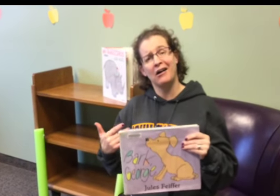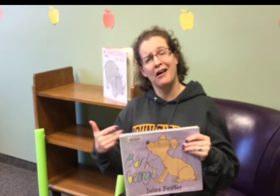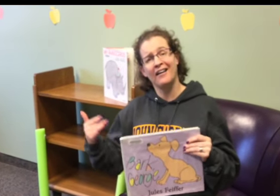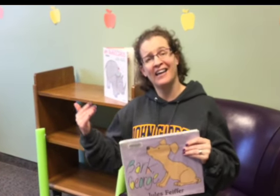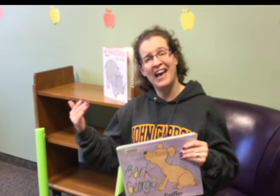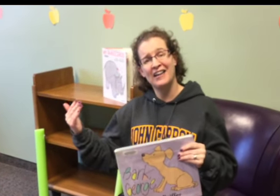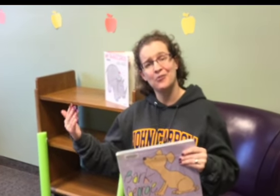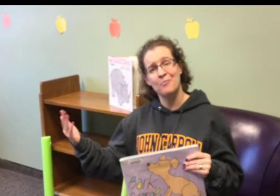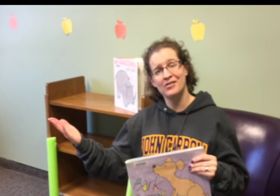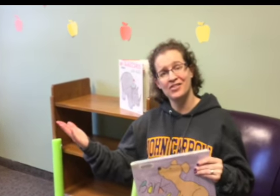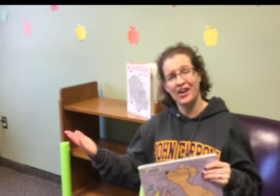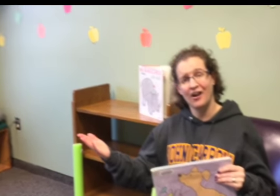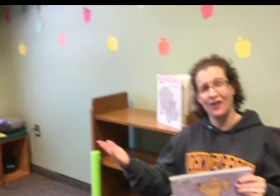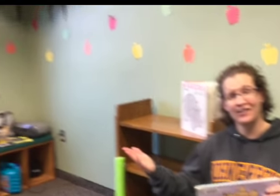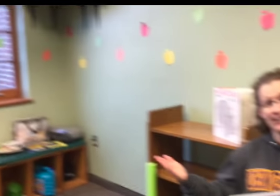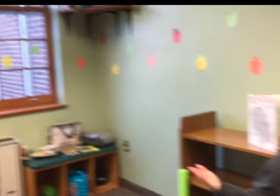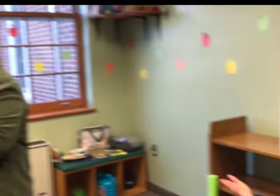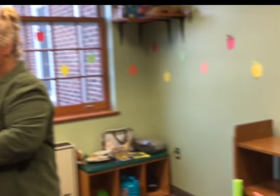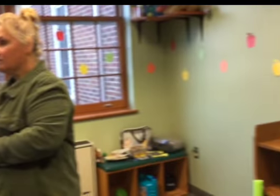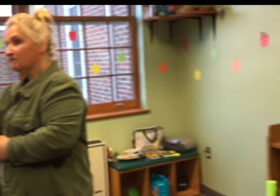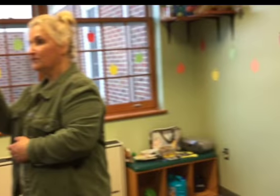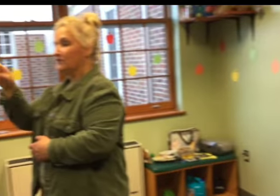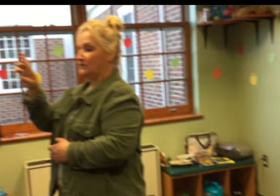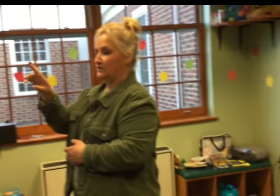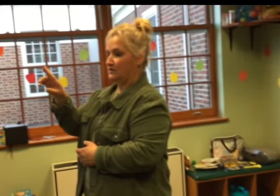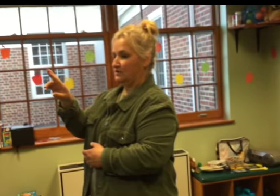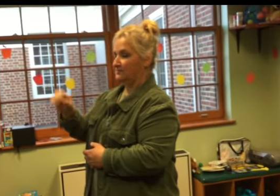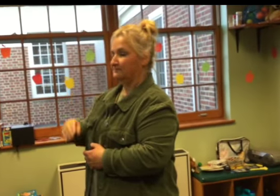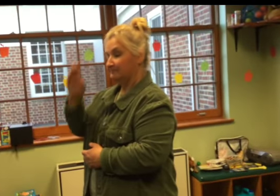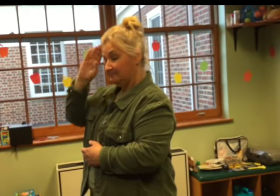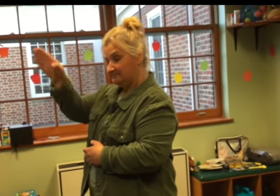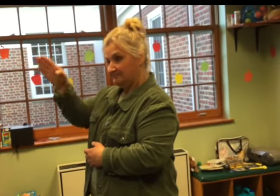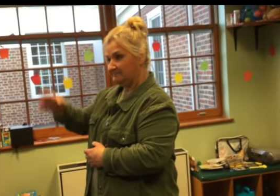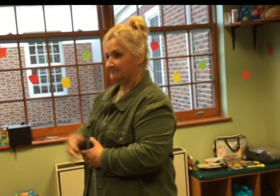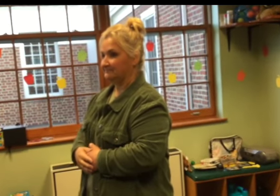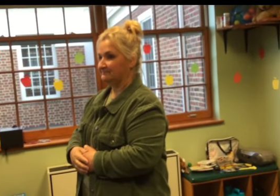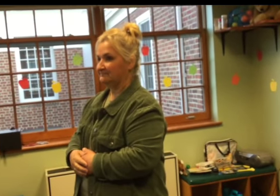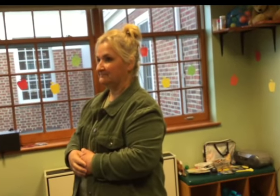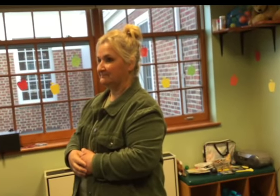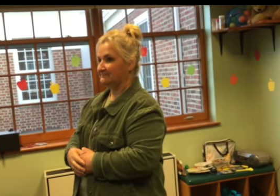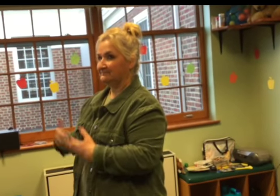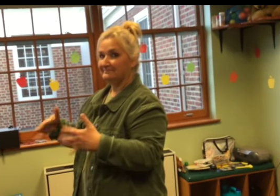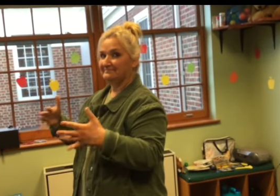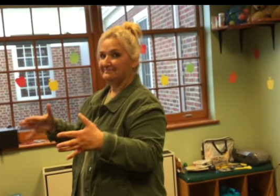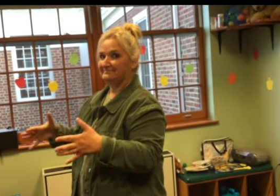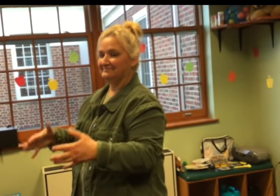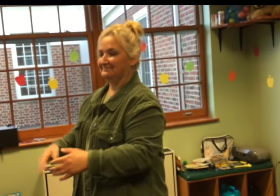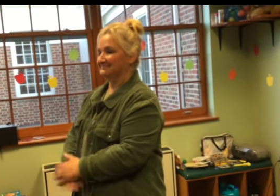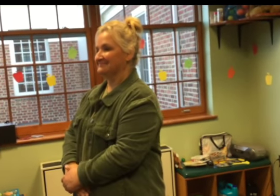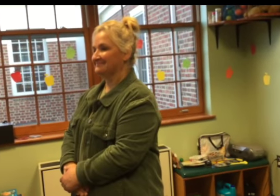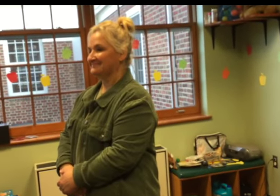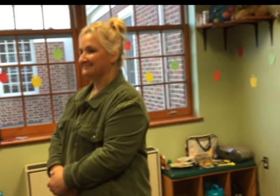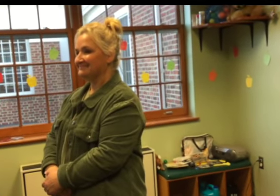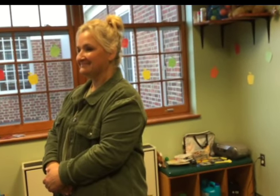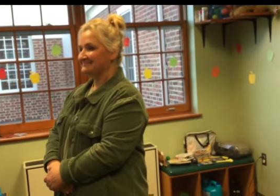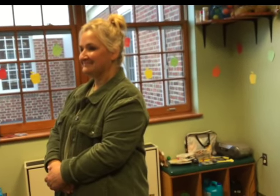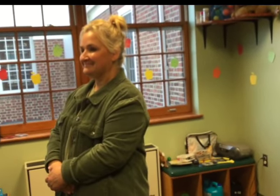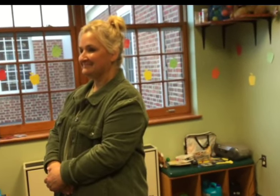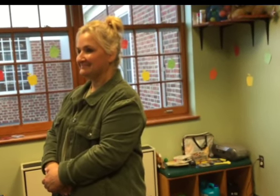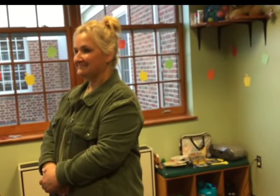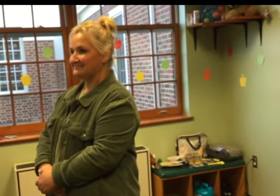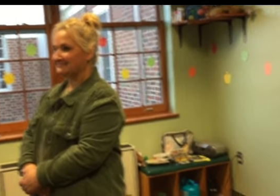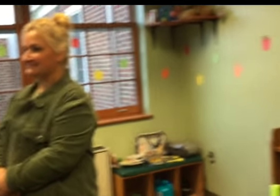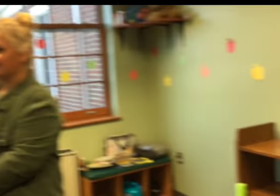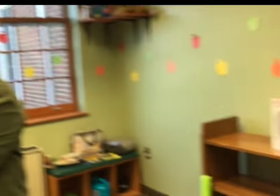Miss Rebecca and Miss Karen in the box. Don't put Miss Karen in a box. Nobody puts